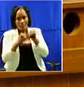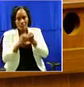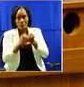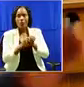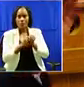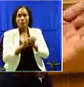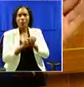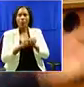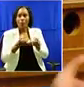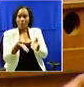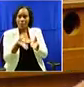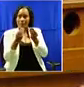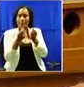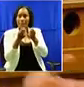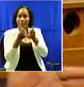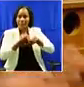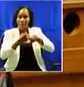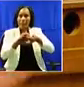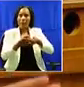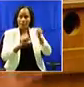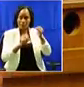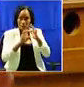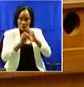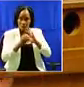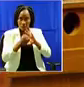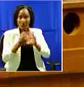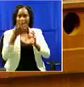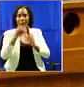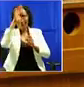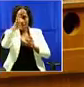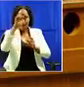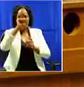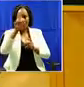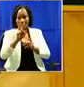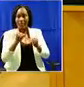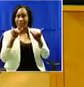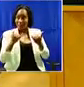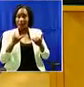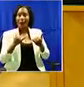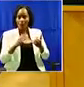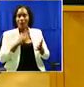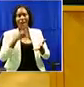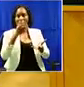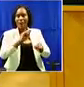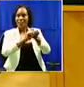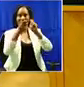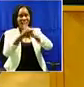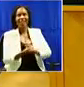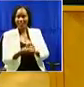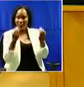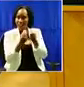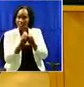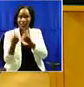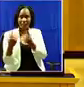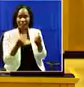effort. Have faith that we have now turned the corner and that things are going to be done